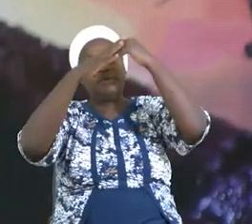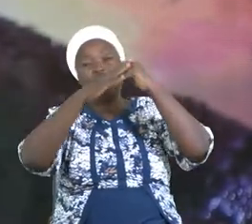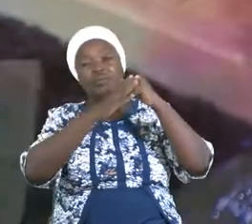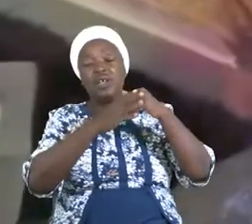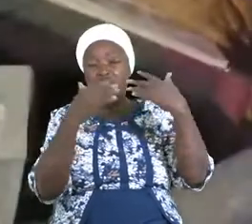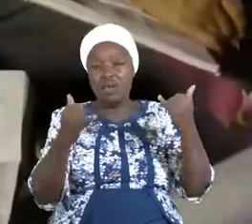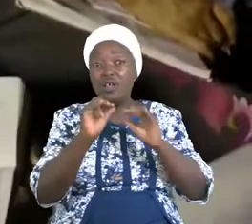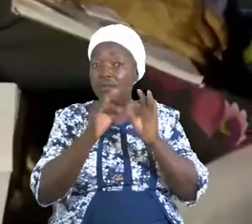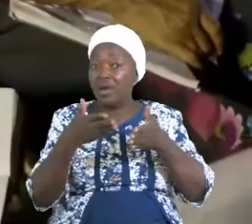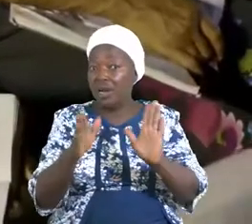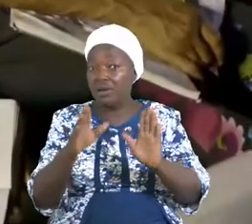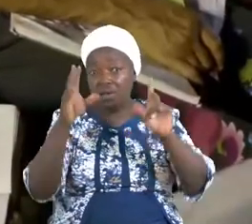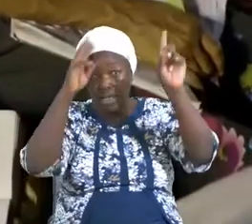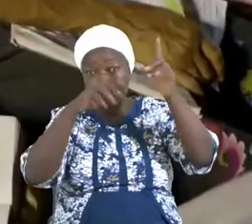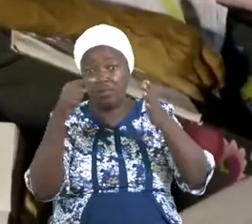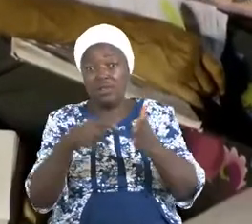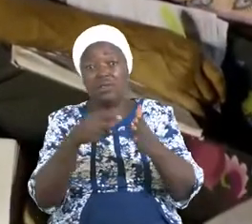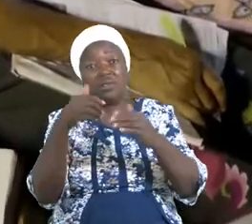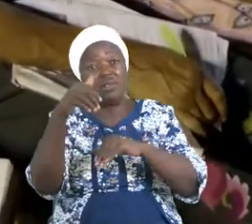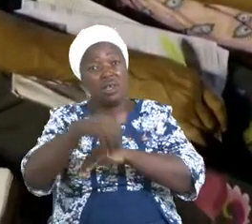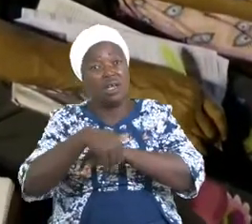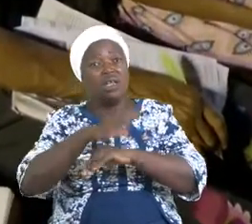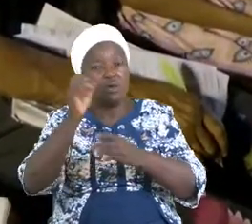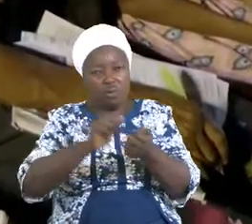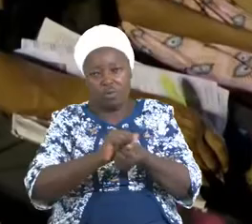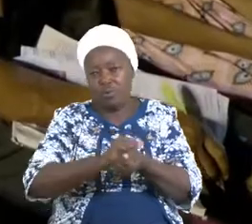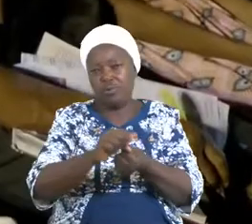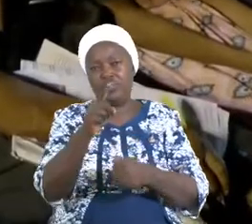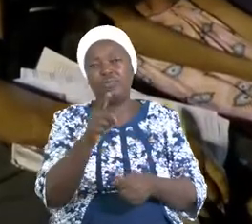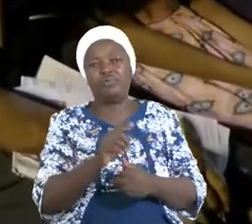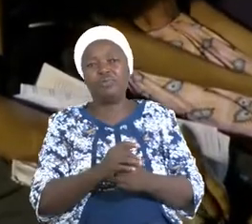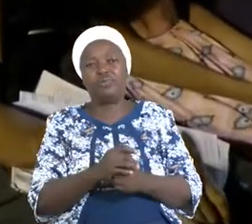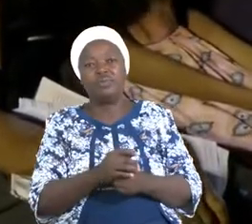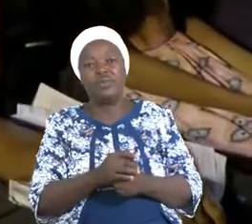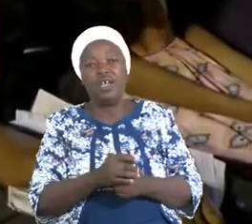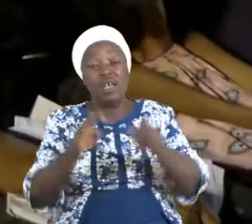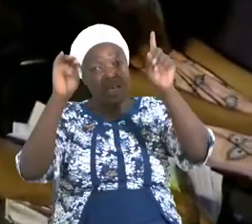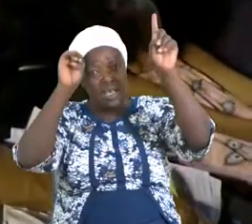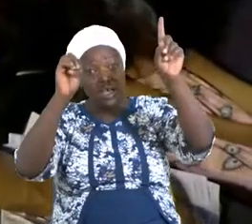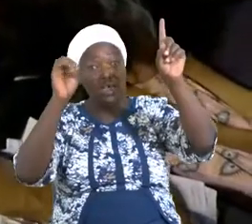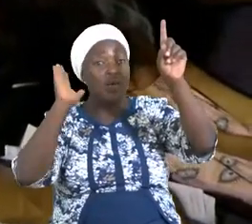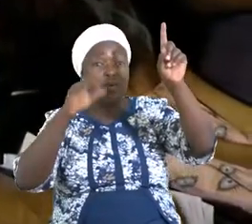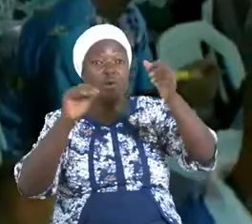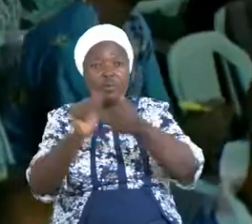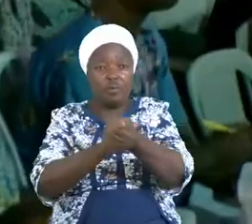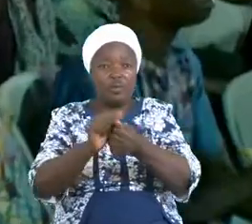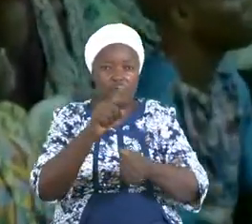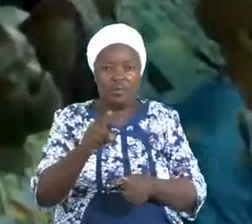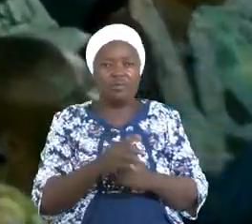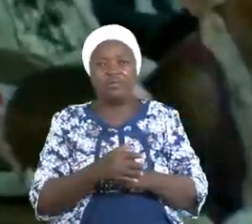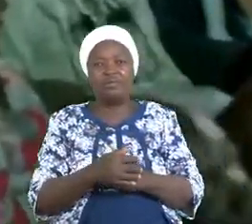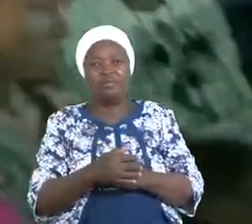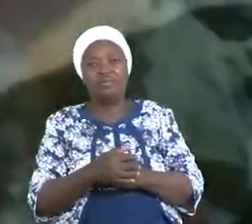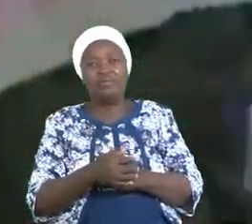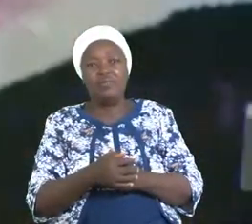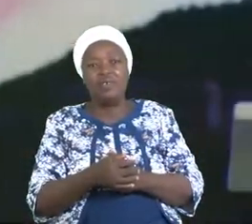him tonight, he will purge you. I said he will purge you. On the